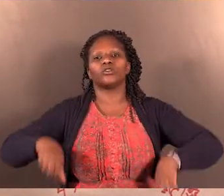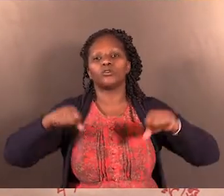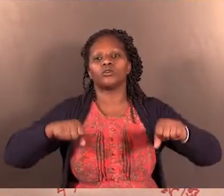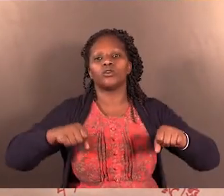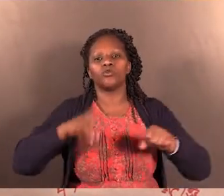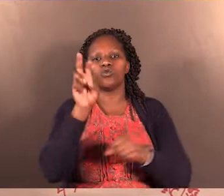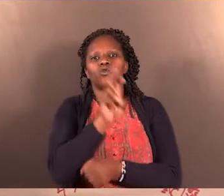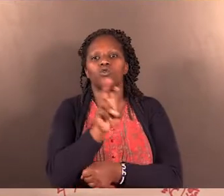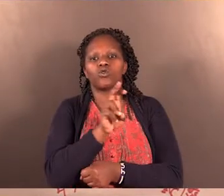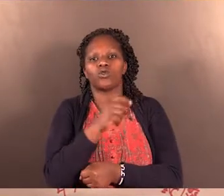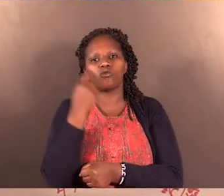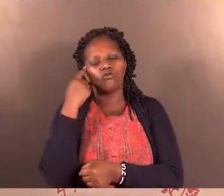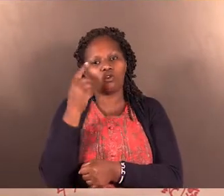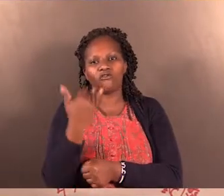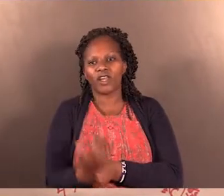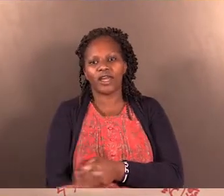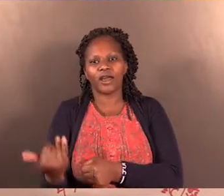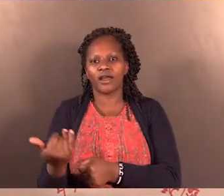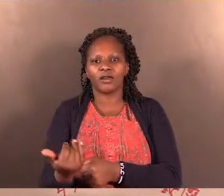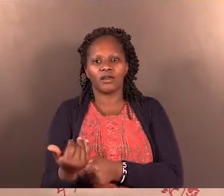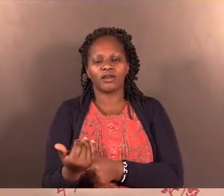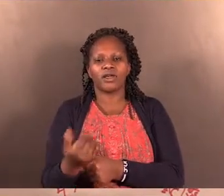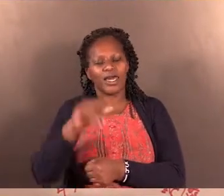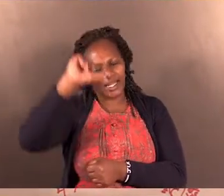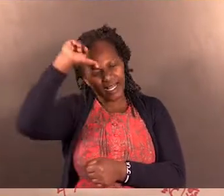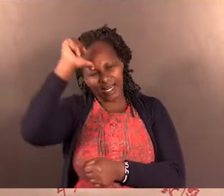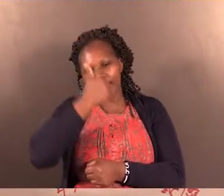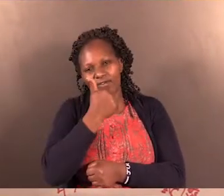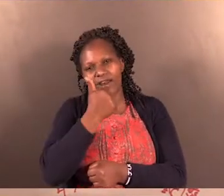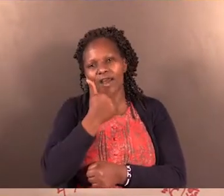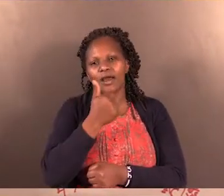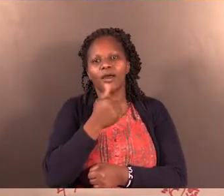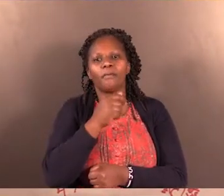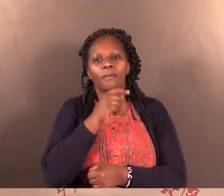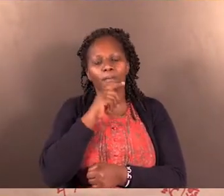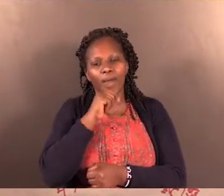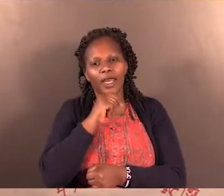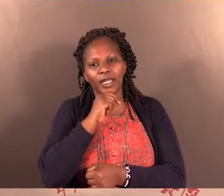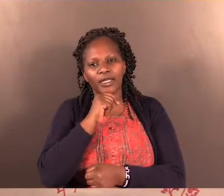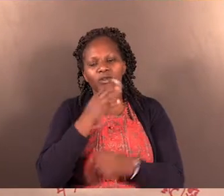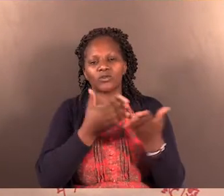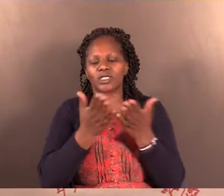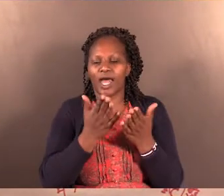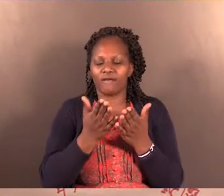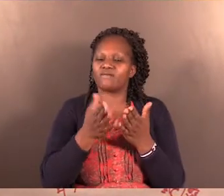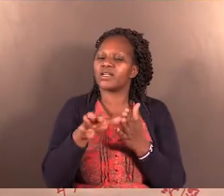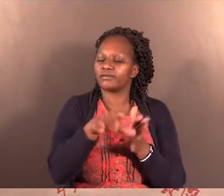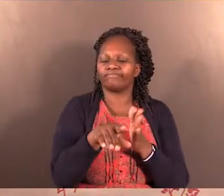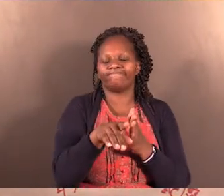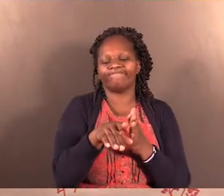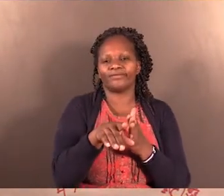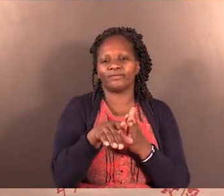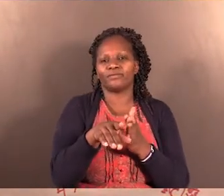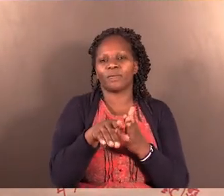officials, to look for very young and intelligent people who had a very sharp mind to serve in his